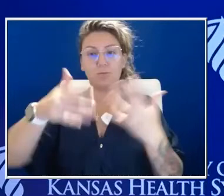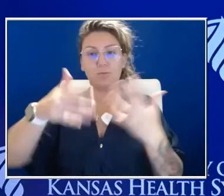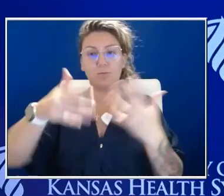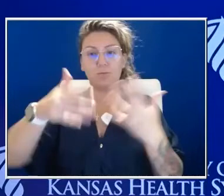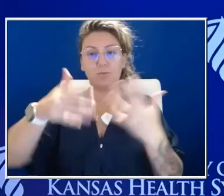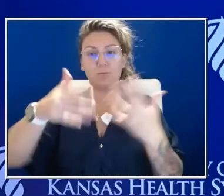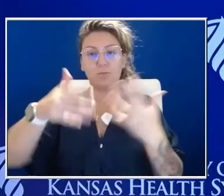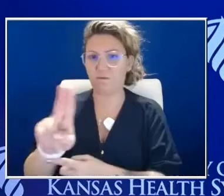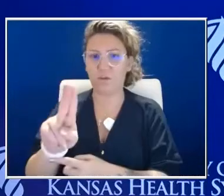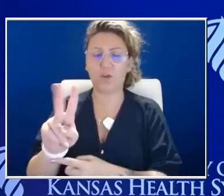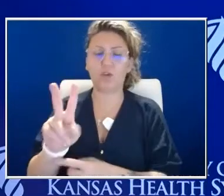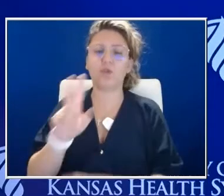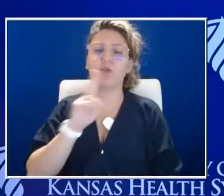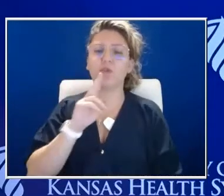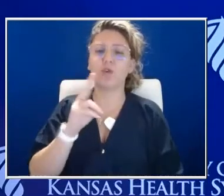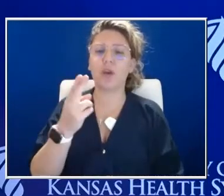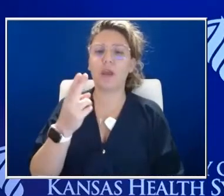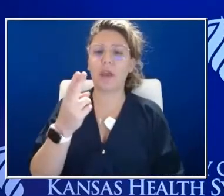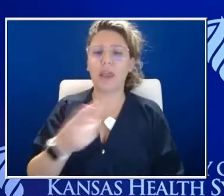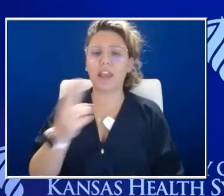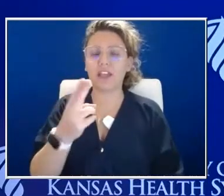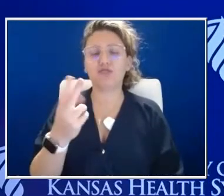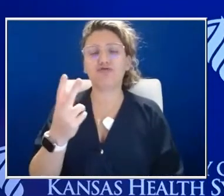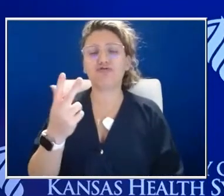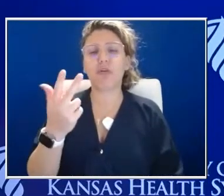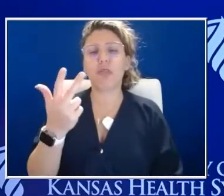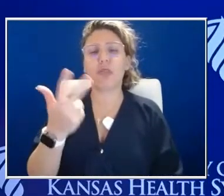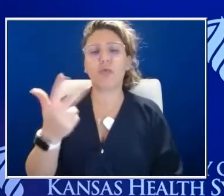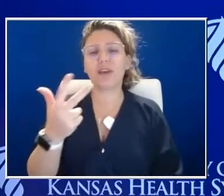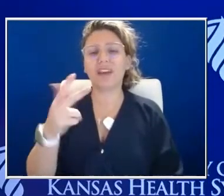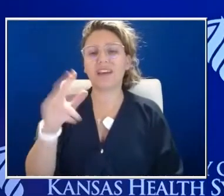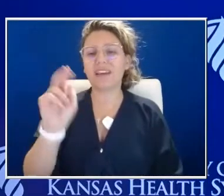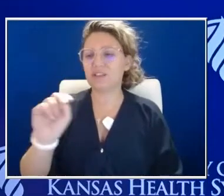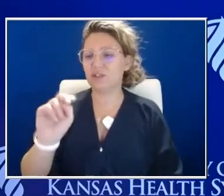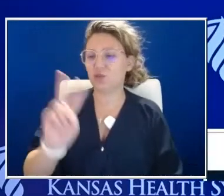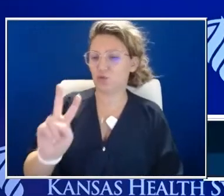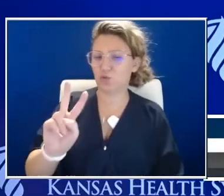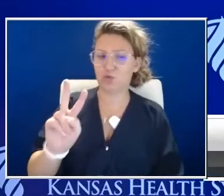that H3N2. So it is believed there should be a better